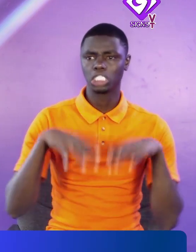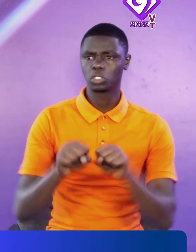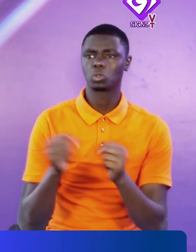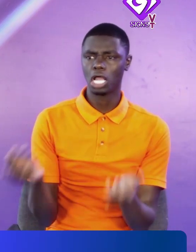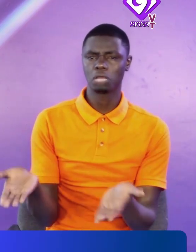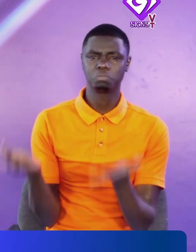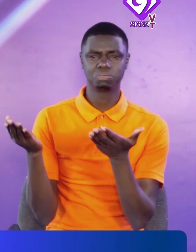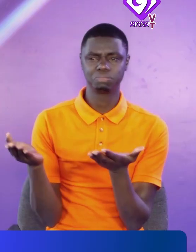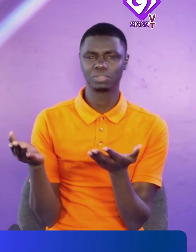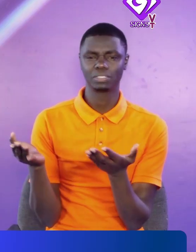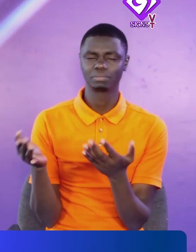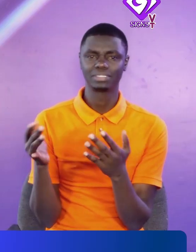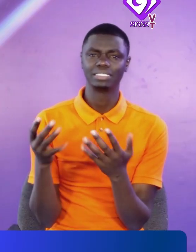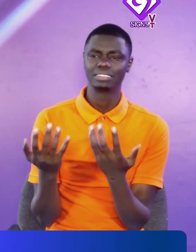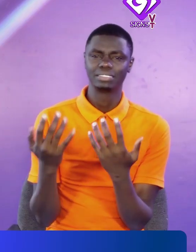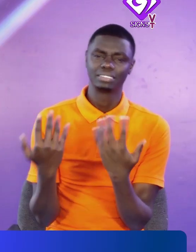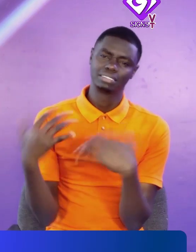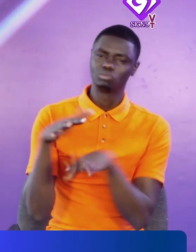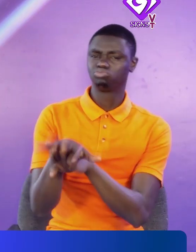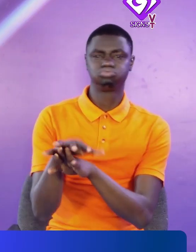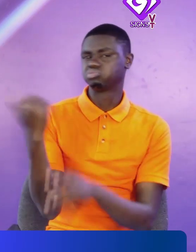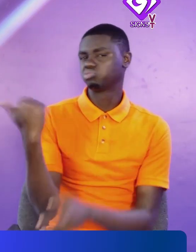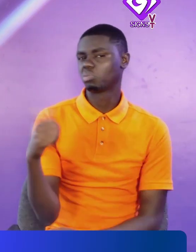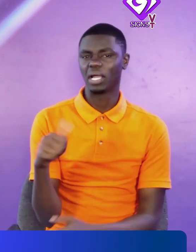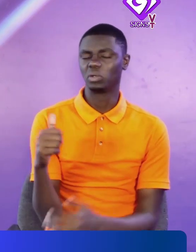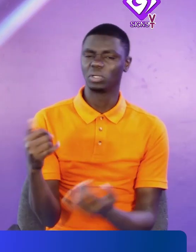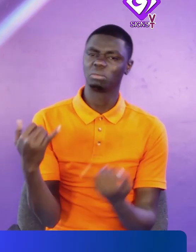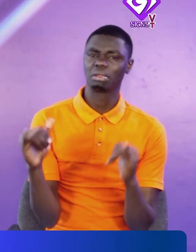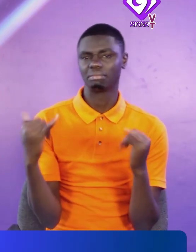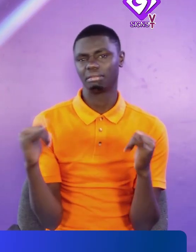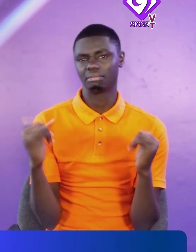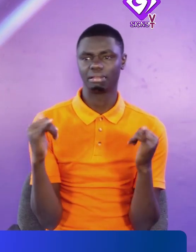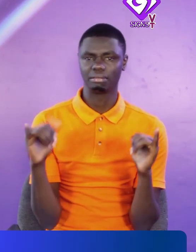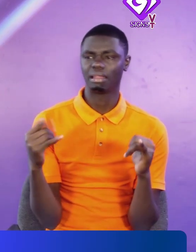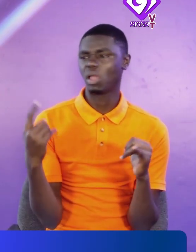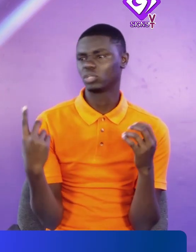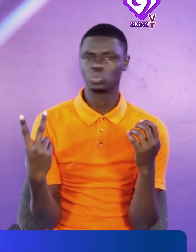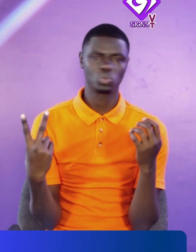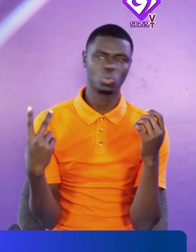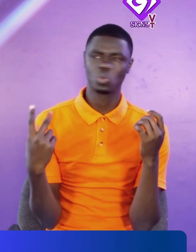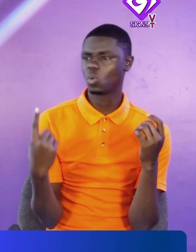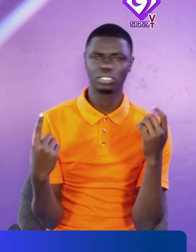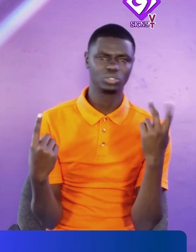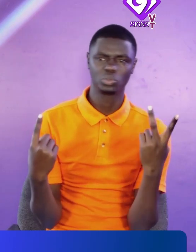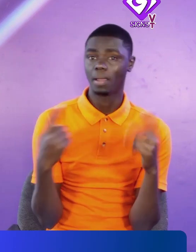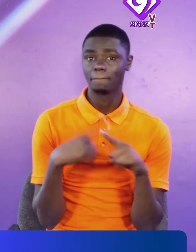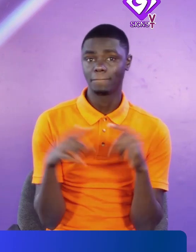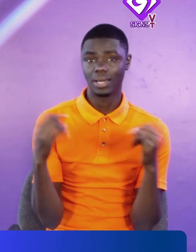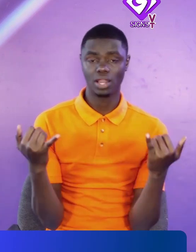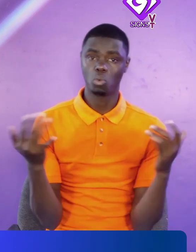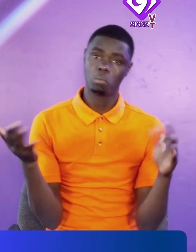kama alikuwa na experiment nini 1-2, lakini sasa ni kama wamerudi form. After